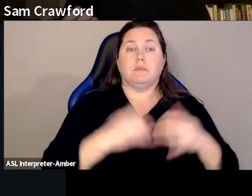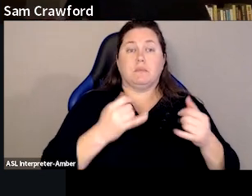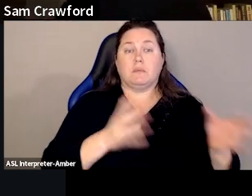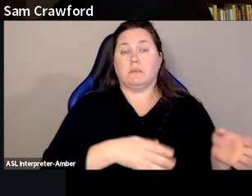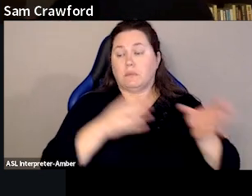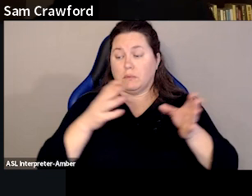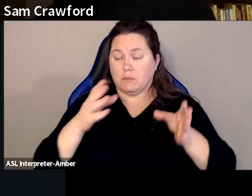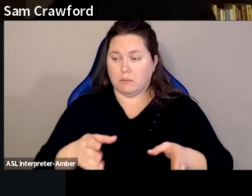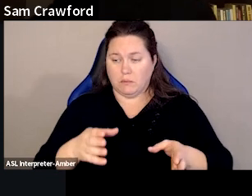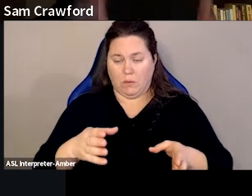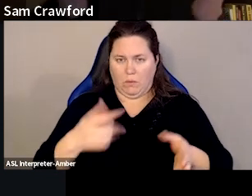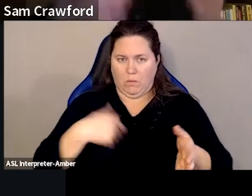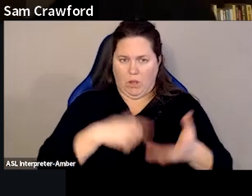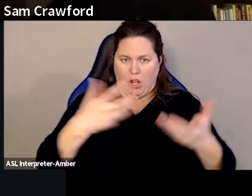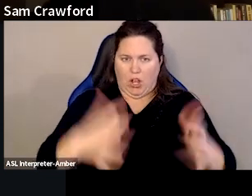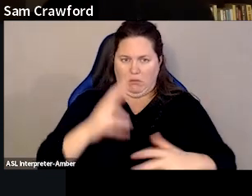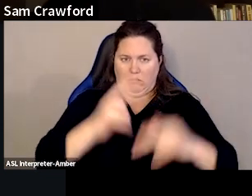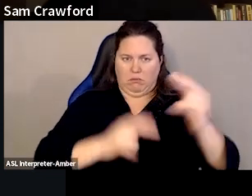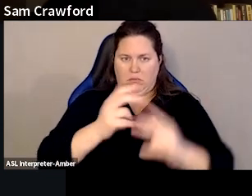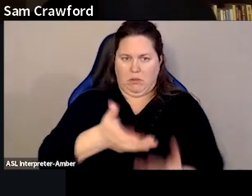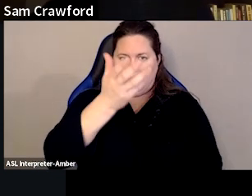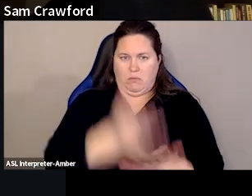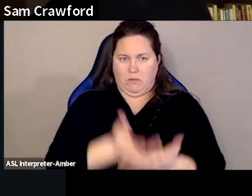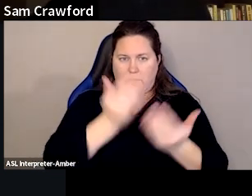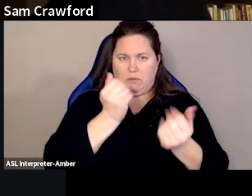we have the live and breathe and proof right here.